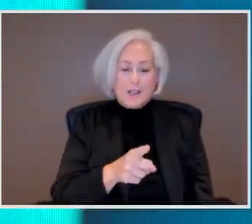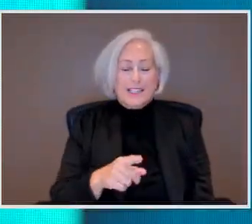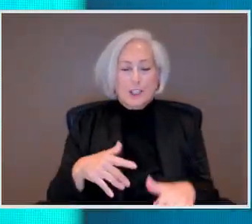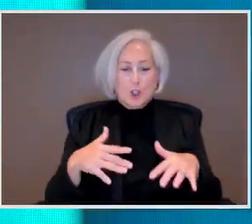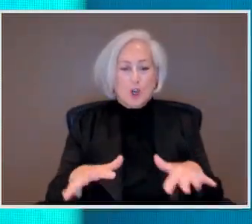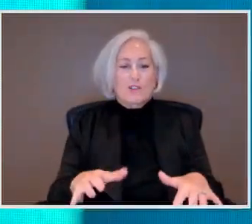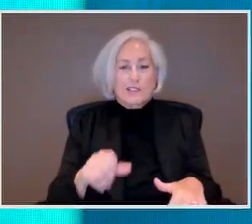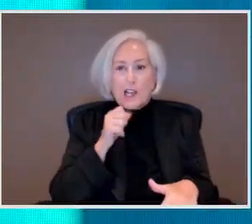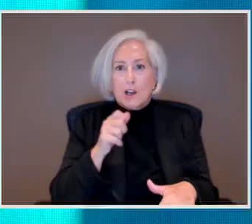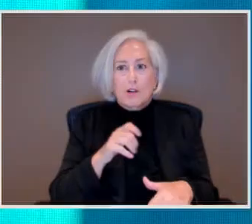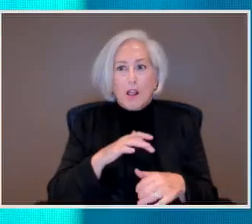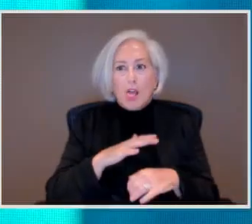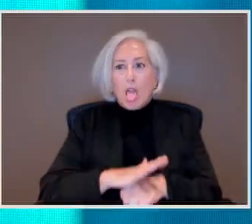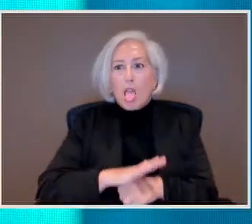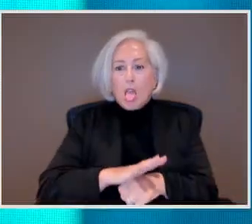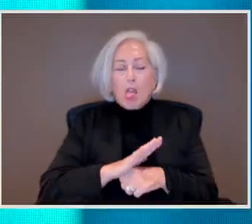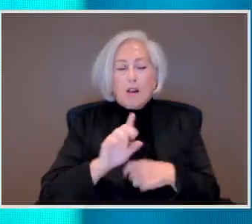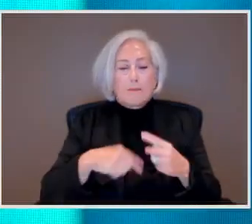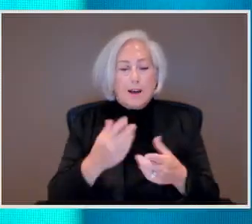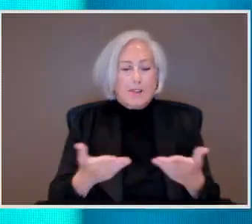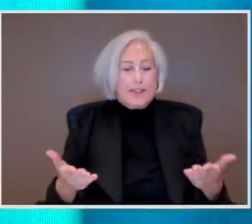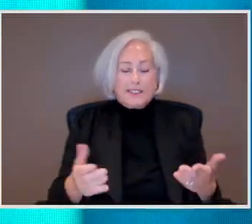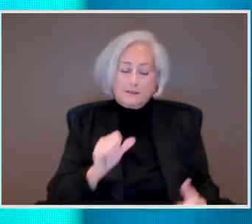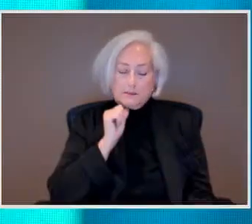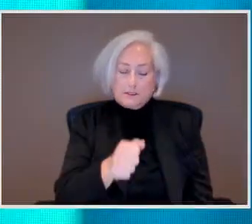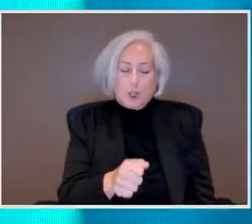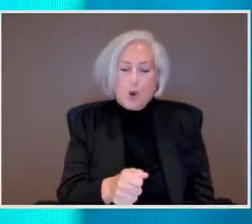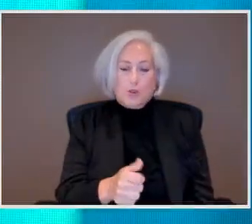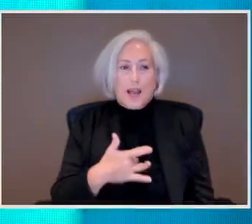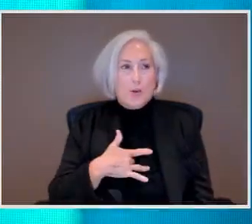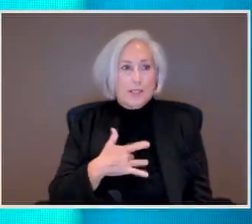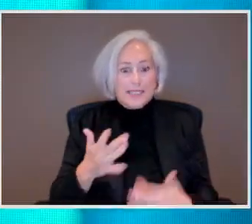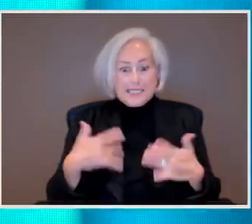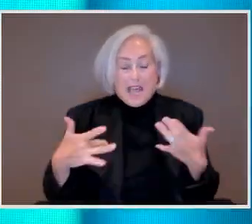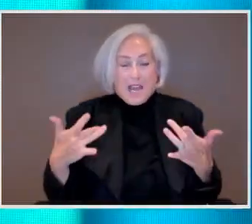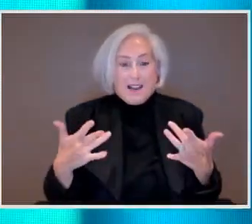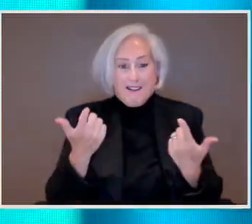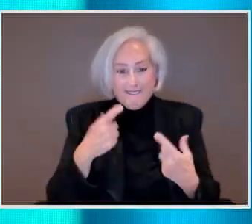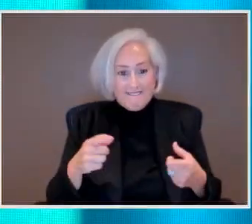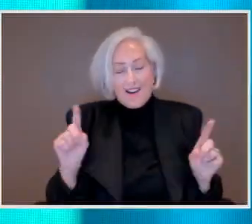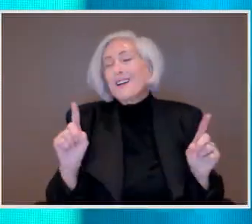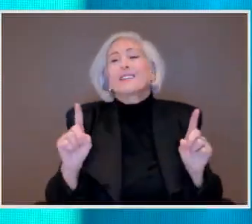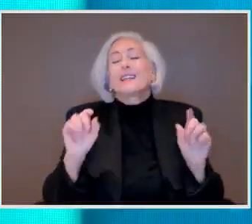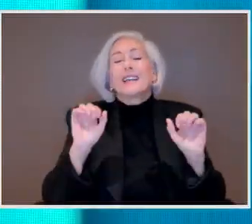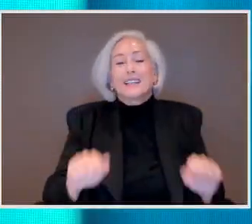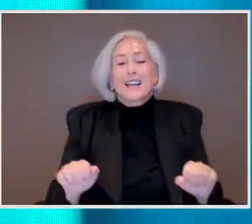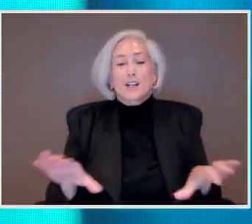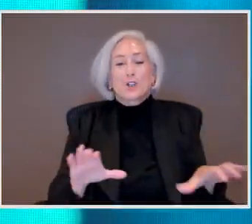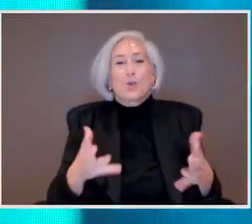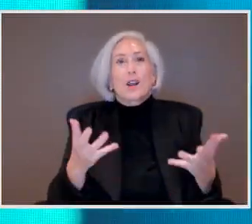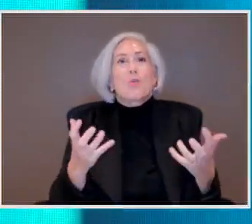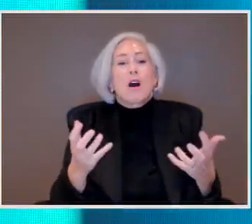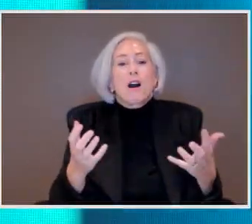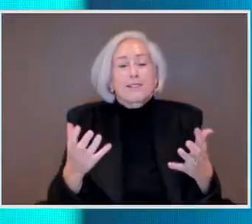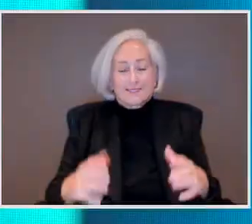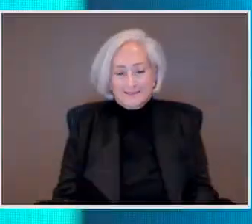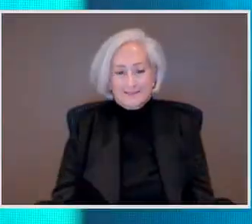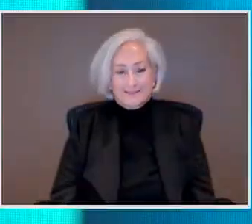up about a lot of things, and I was just excited. I mean, I finally got to do what I've been wanting this whole time, and it